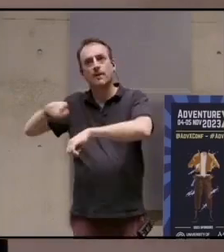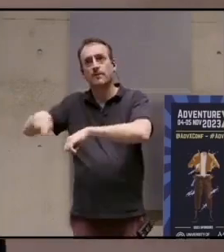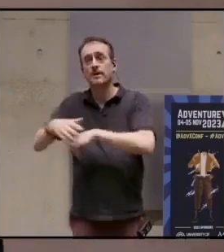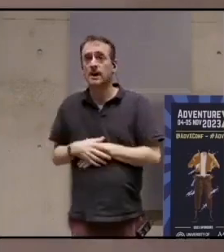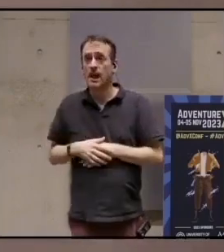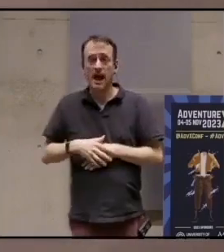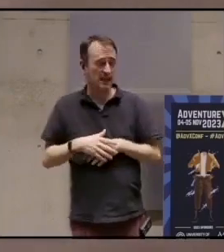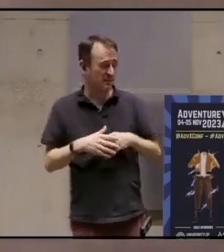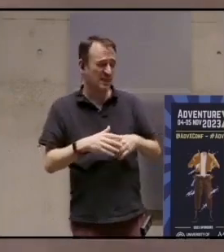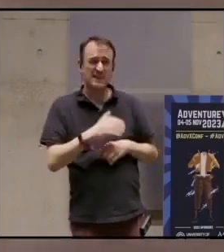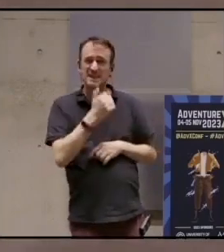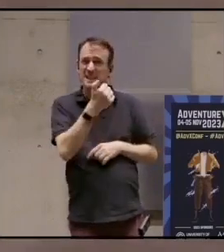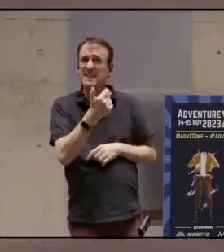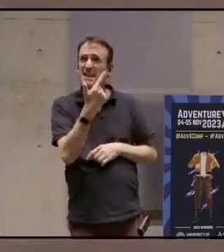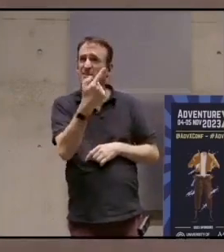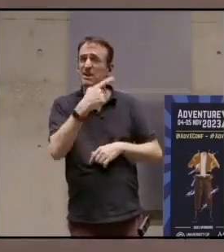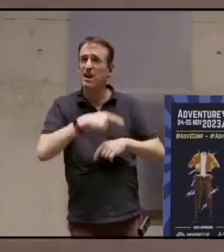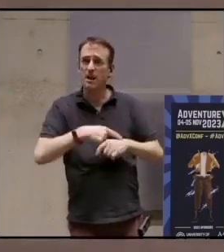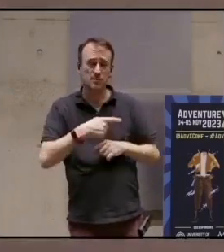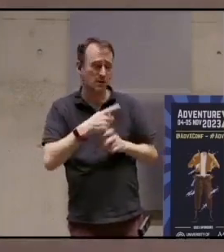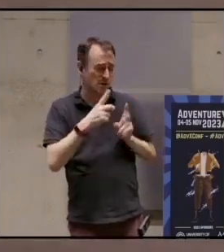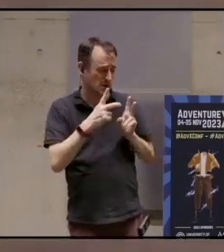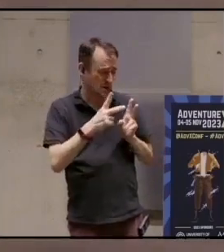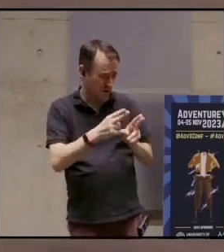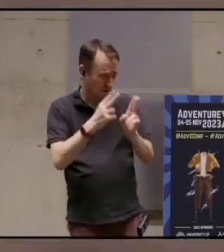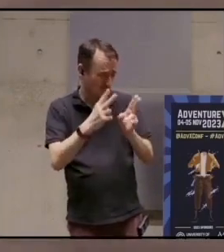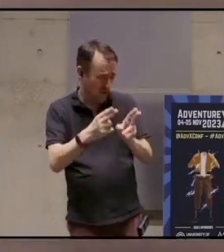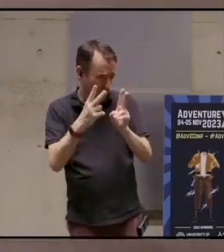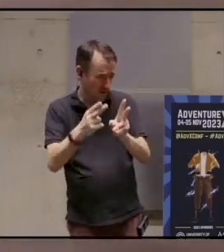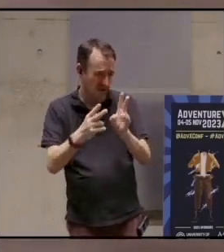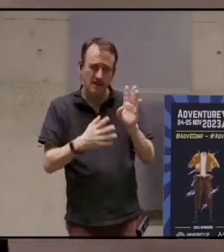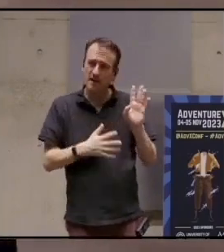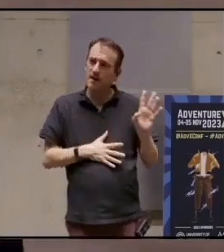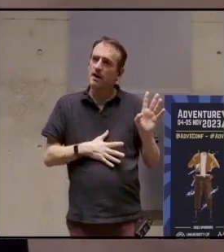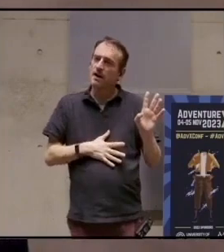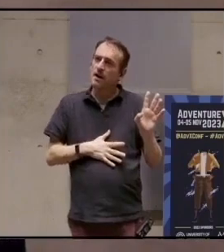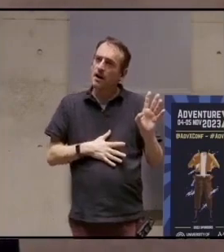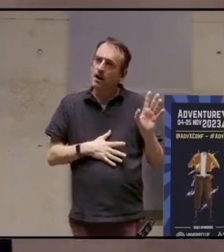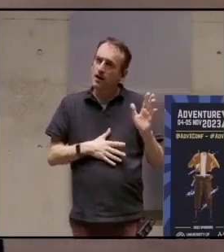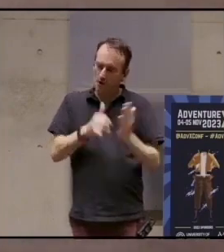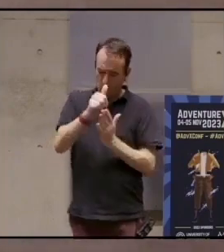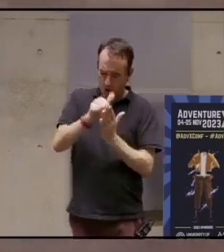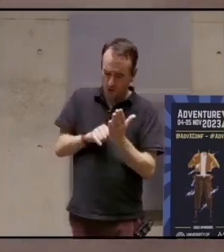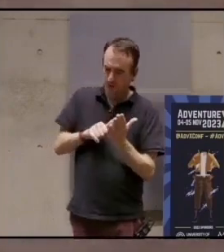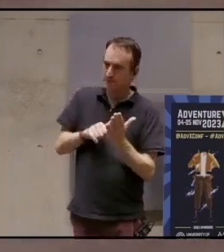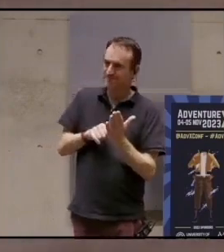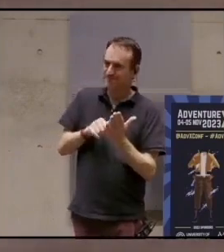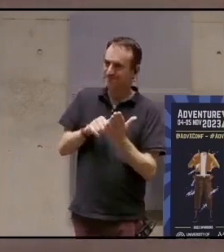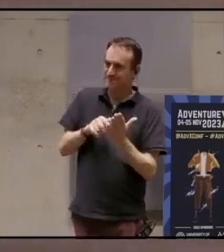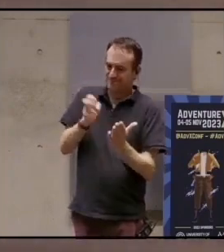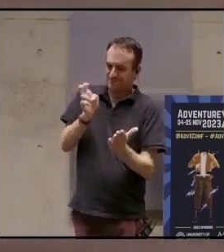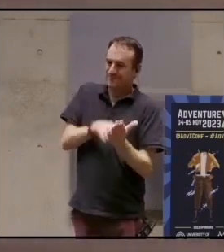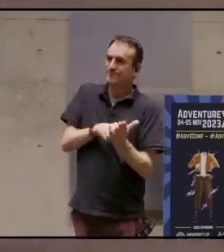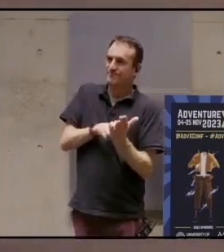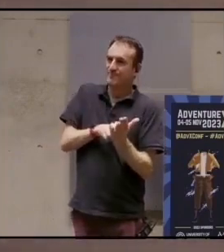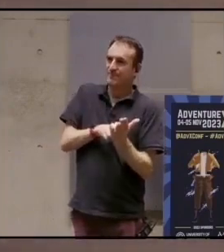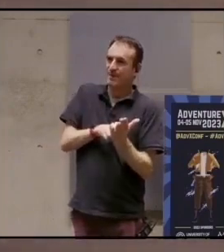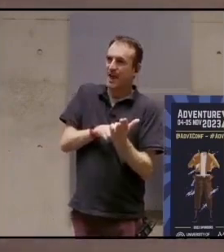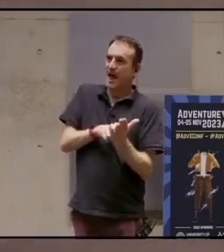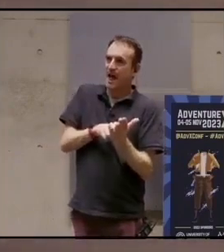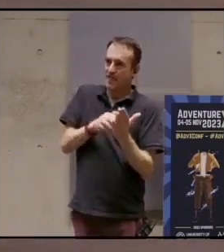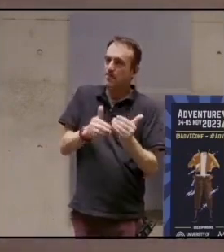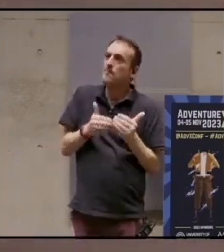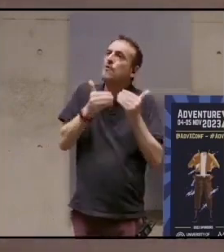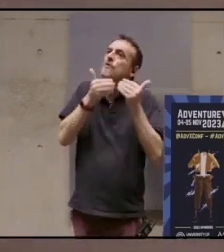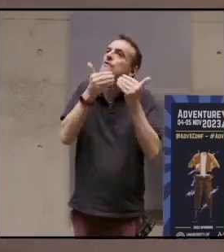Six or seven takes. Honestly, just put a pin in it. Make a note on your script, ask the engineer to make a note, and then revisit that line later on